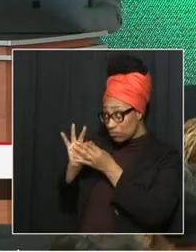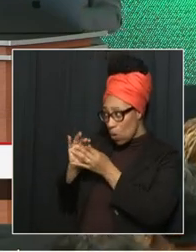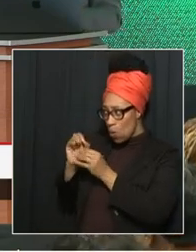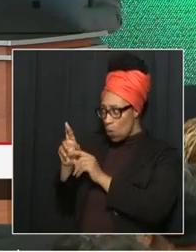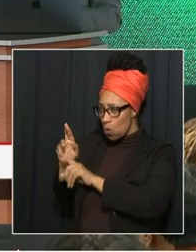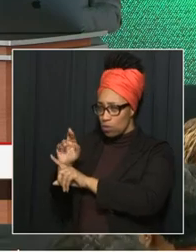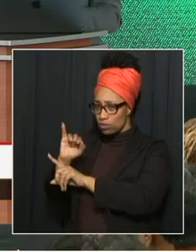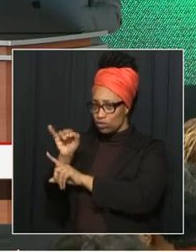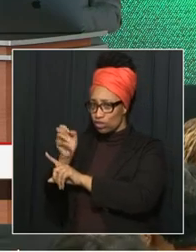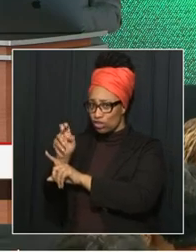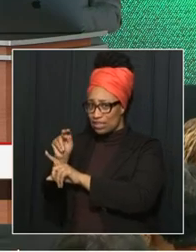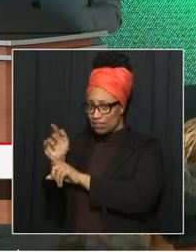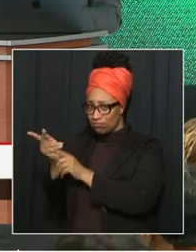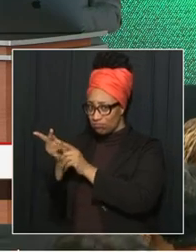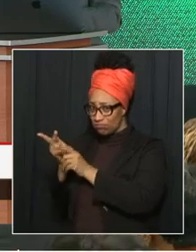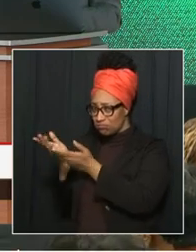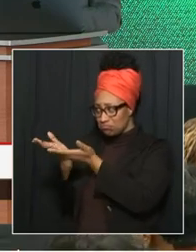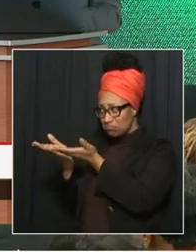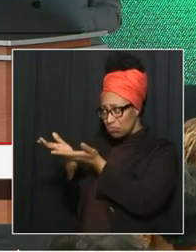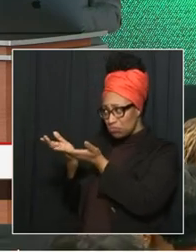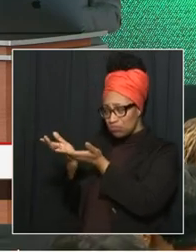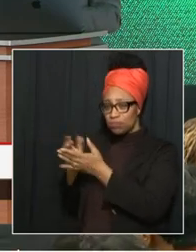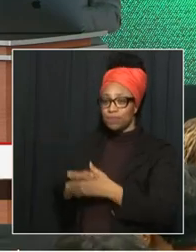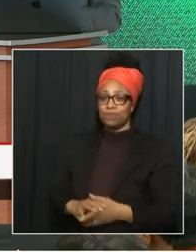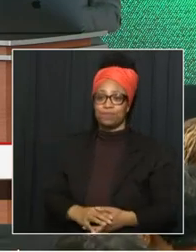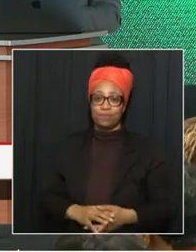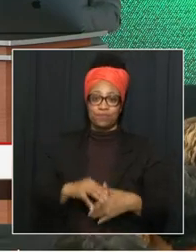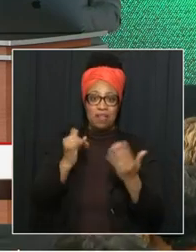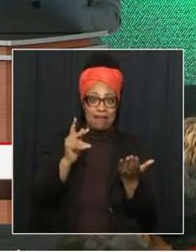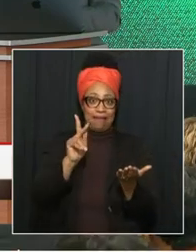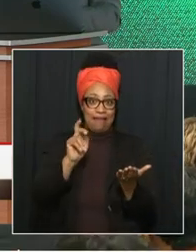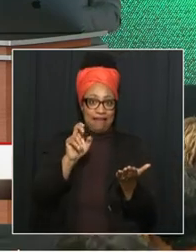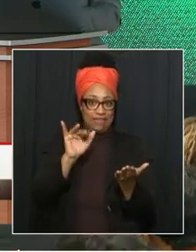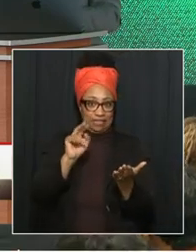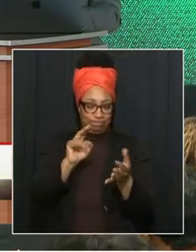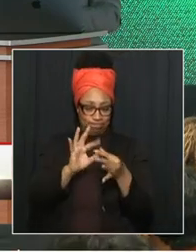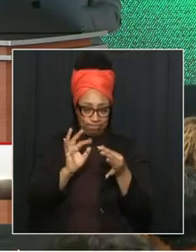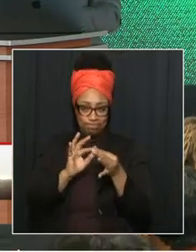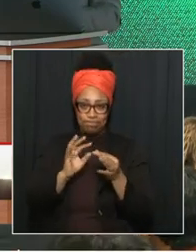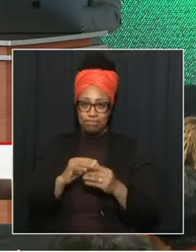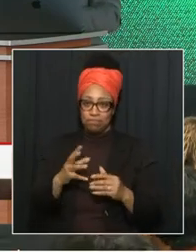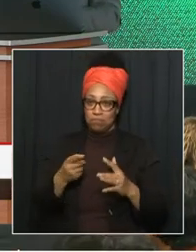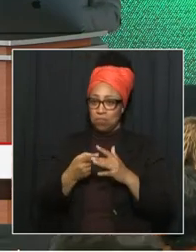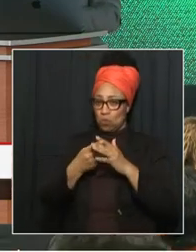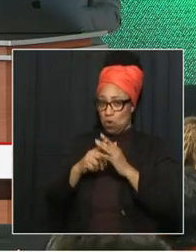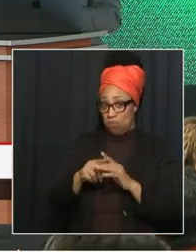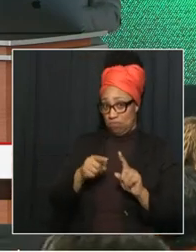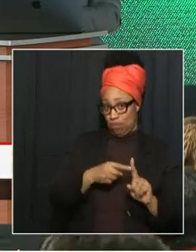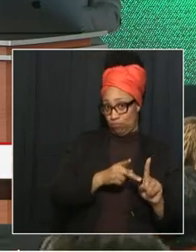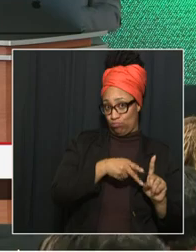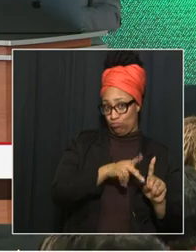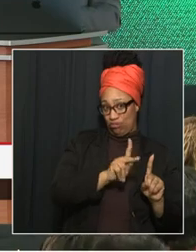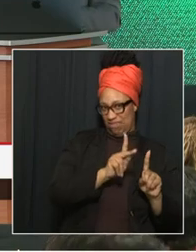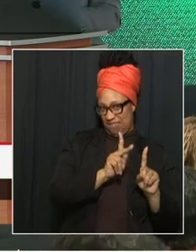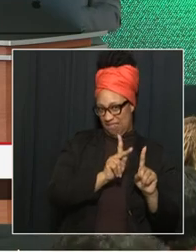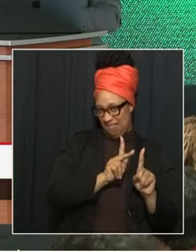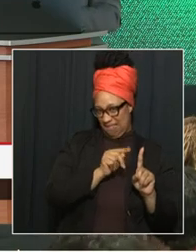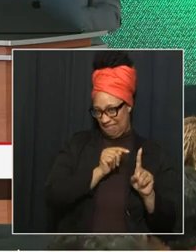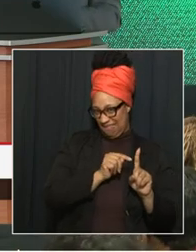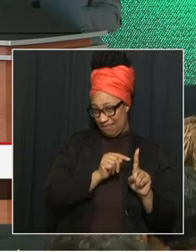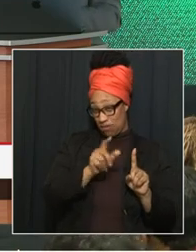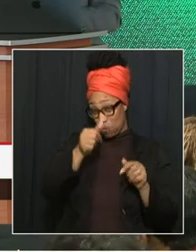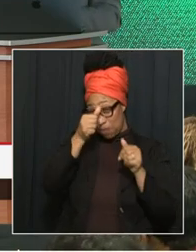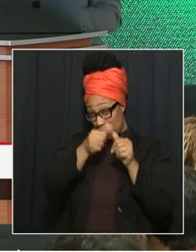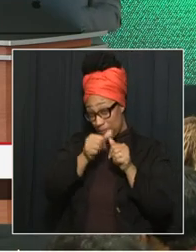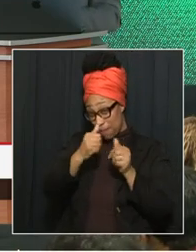from youngest age towards older. So for pre-K, one of the largest parts of that pie chart I showed you was